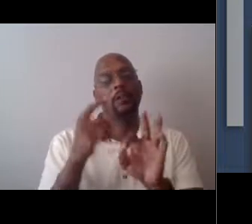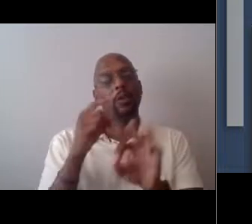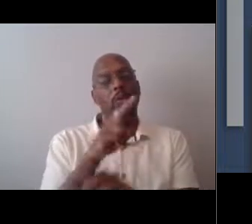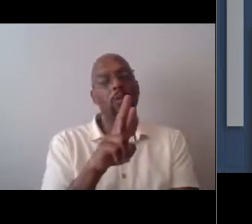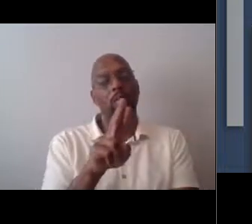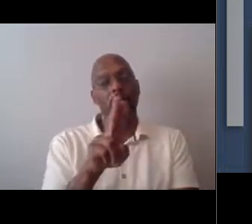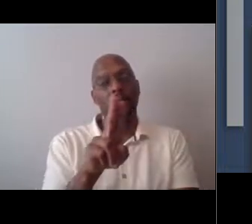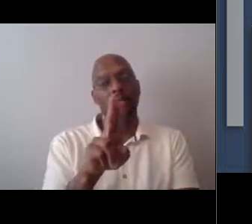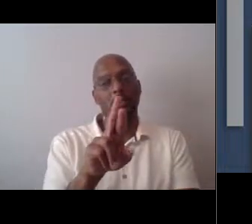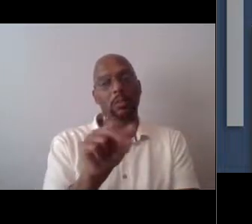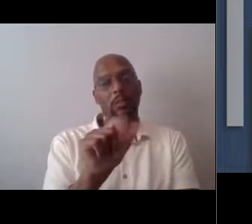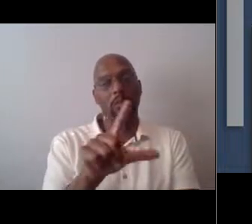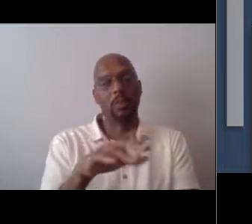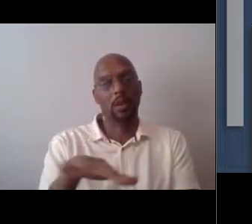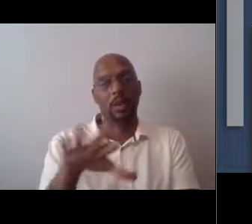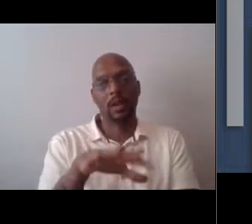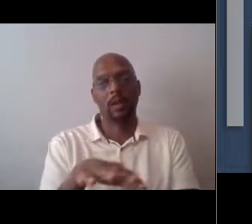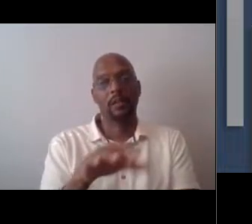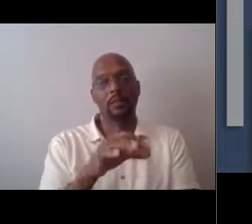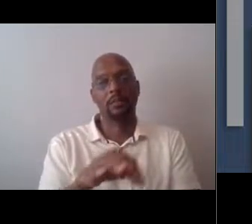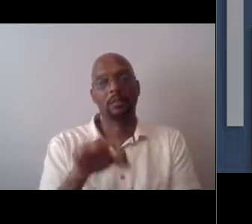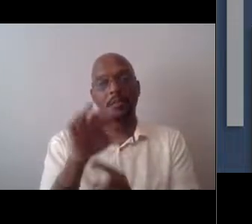county, for example.